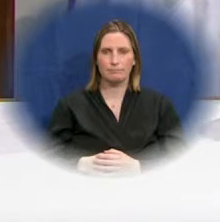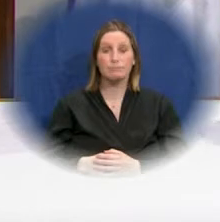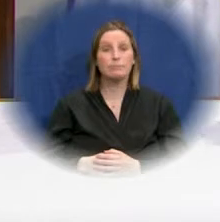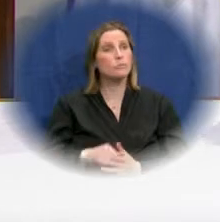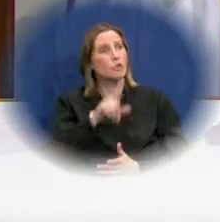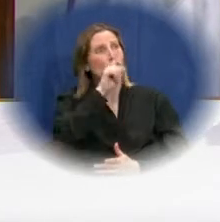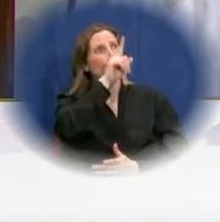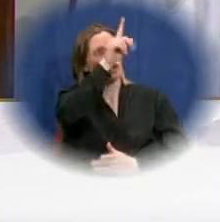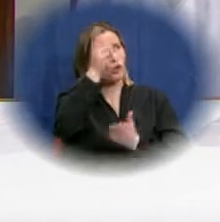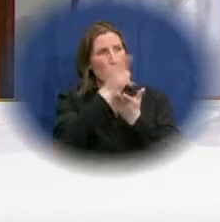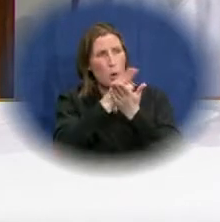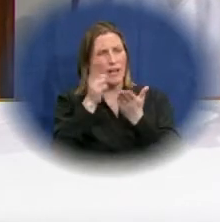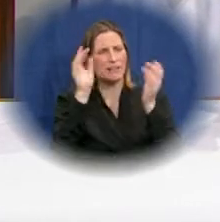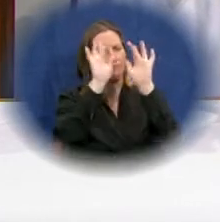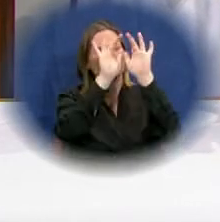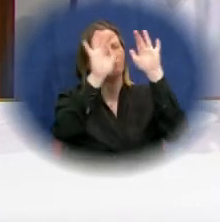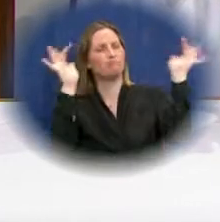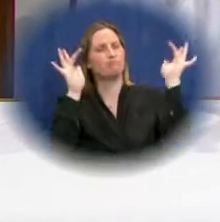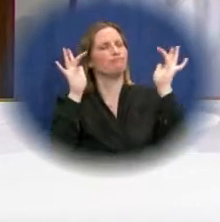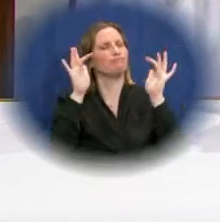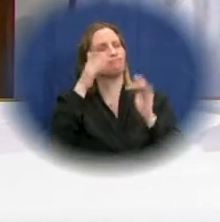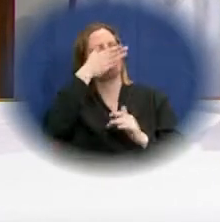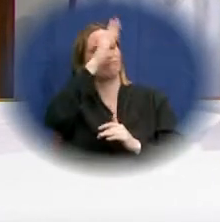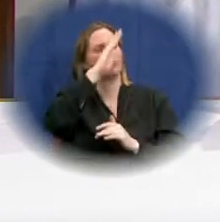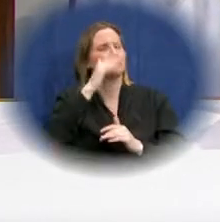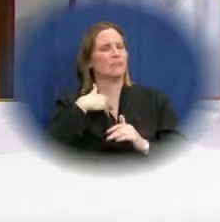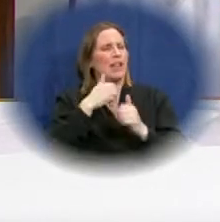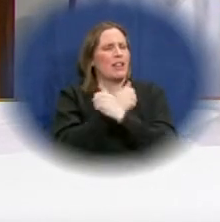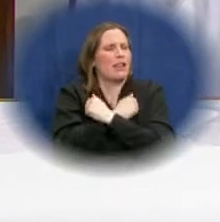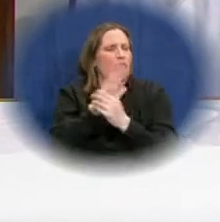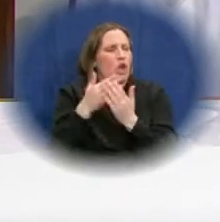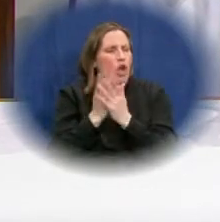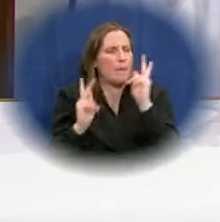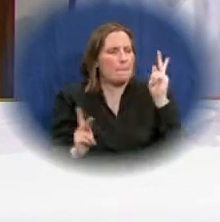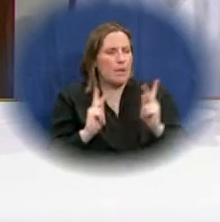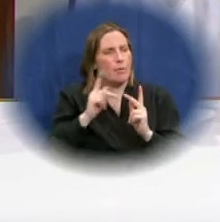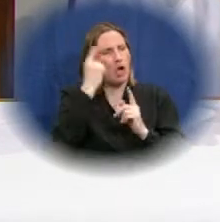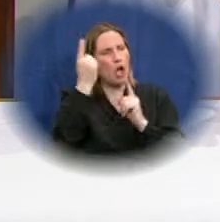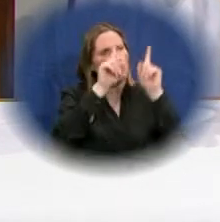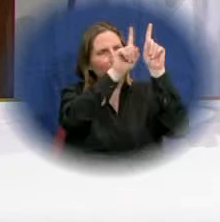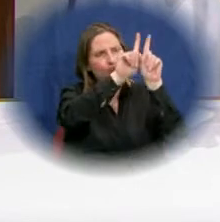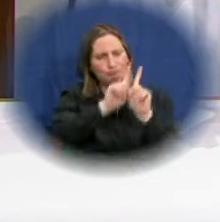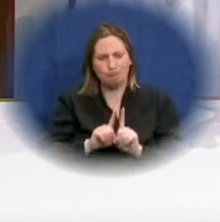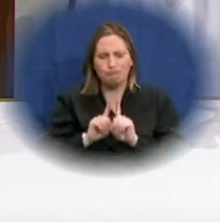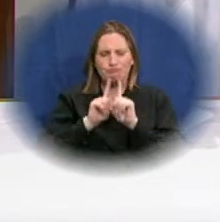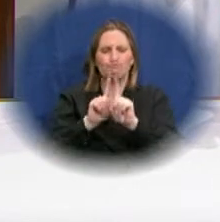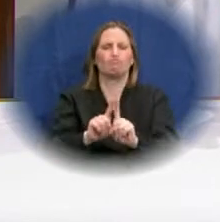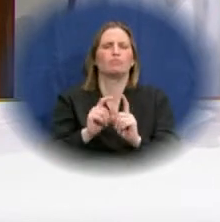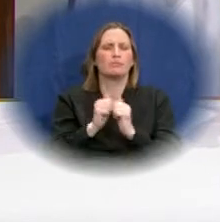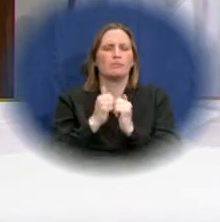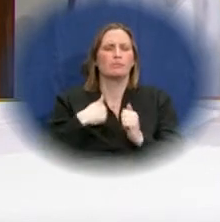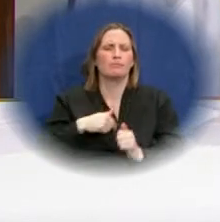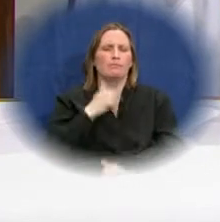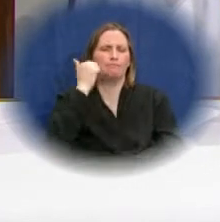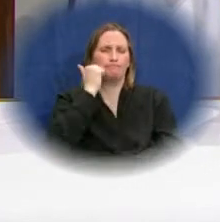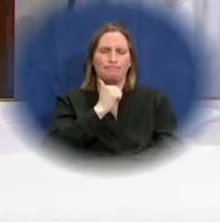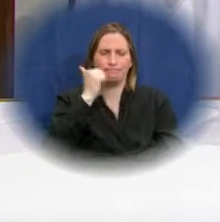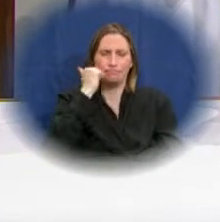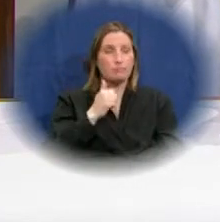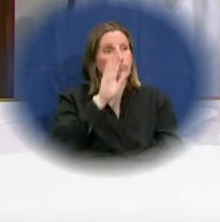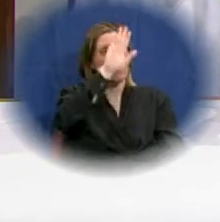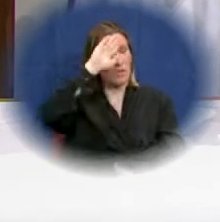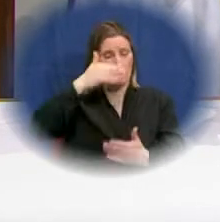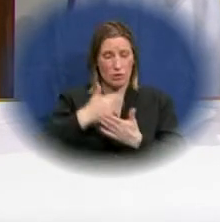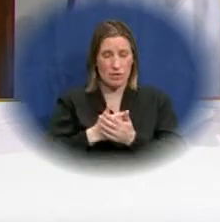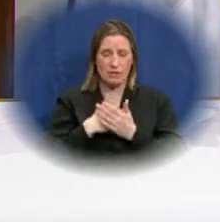You are indeed holy and to be glorified, O God, who love the human race and who always walk with us on the journey of life. Blessed indeed is your Son,